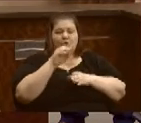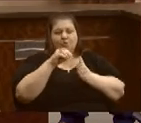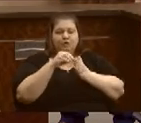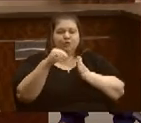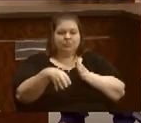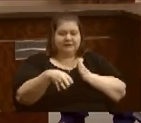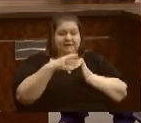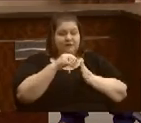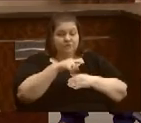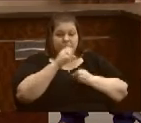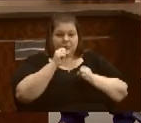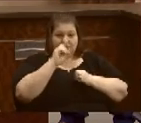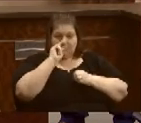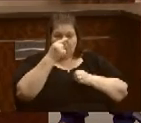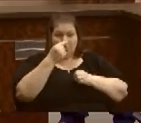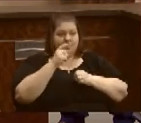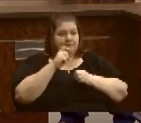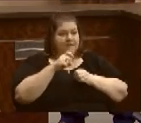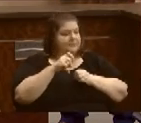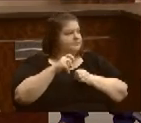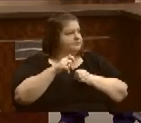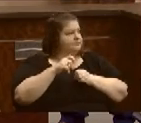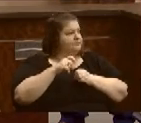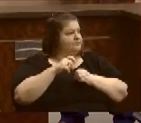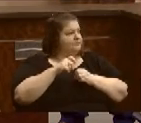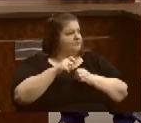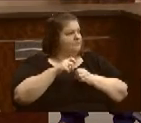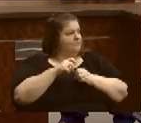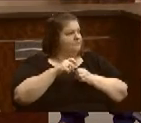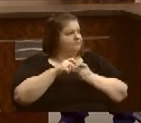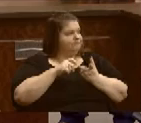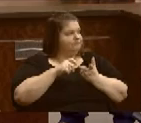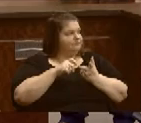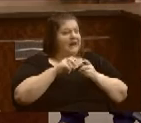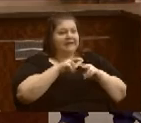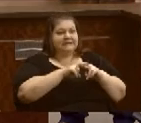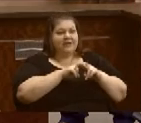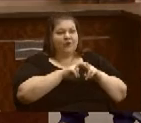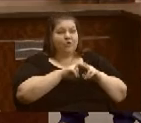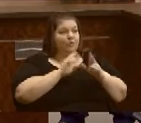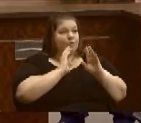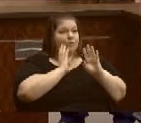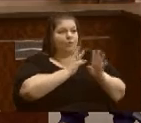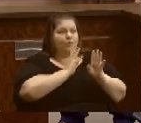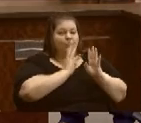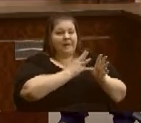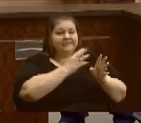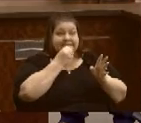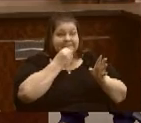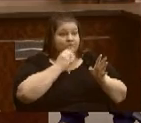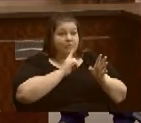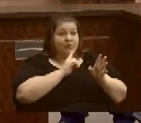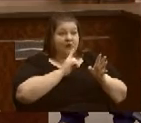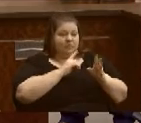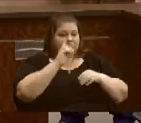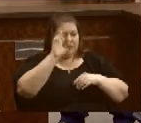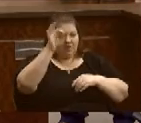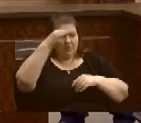were so poor you all had to eat at the where the government fed poor people. At the